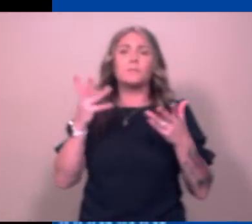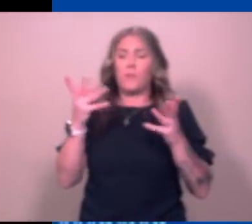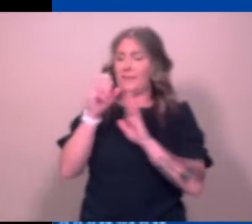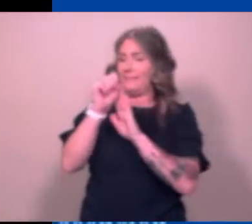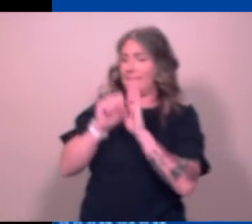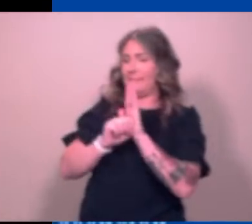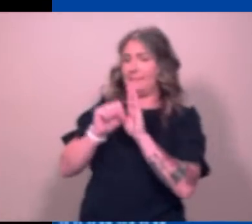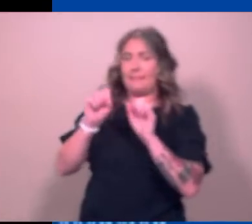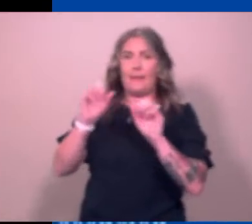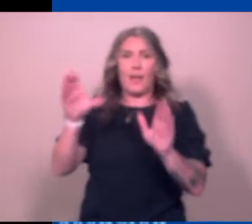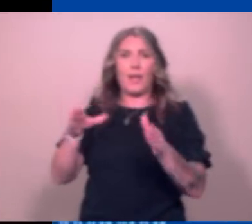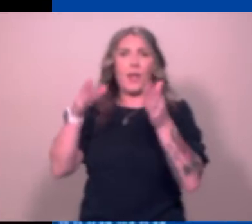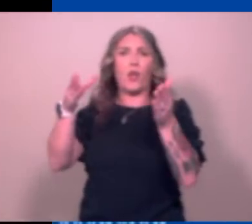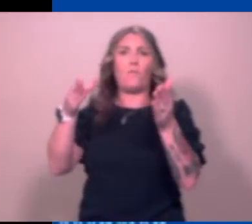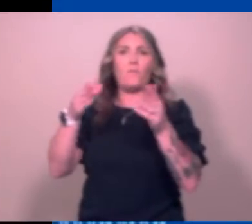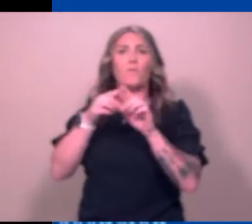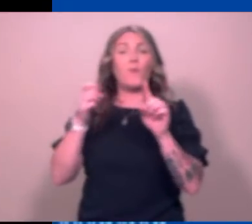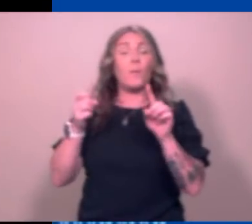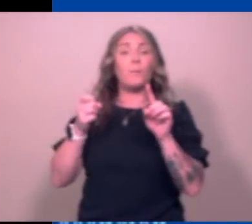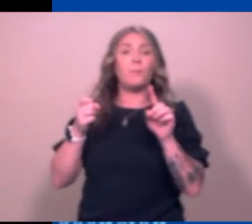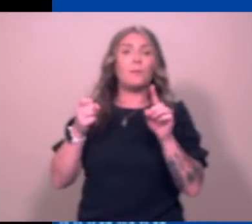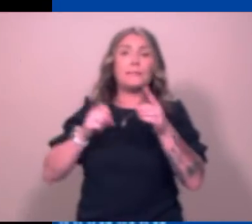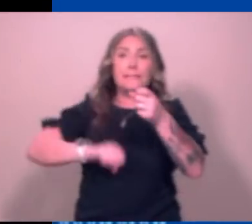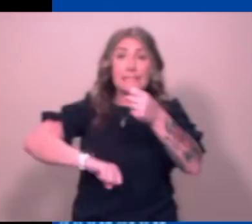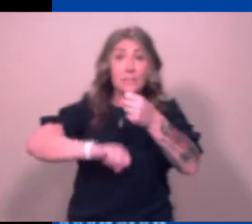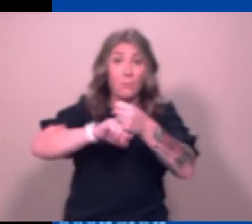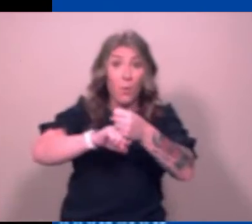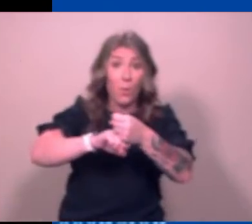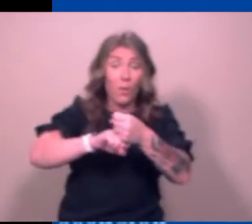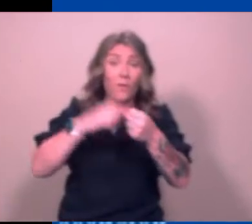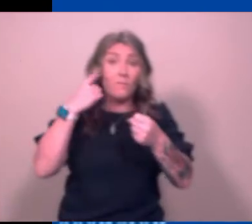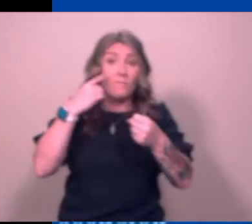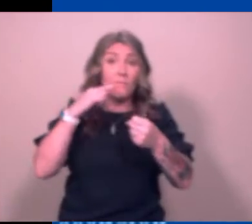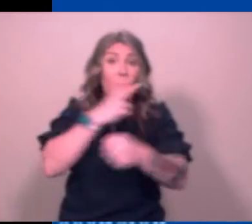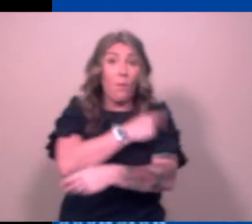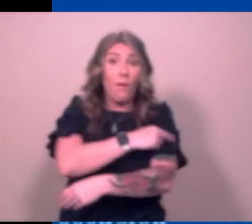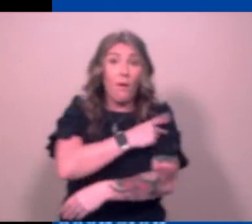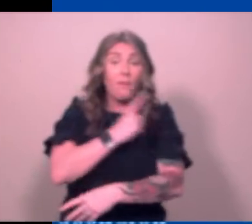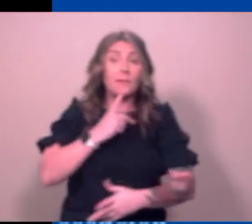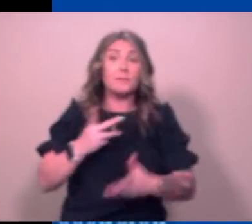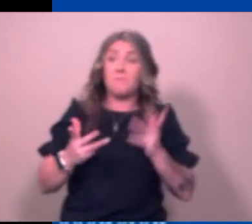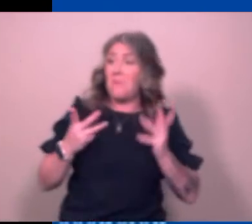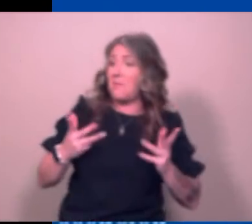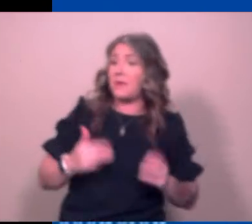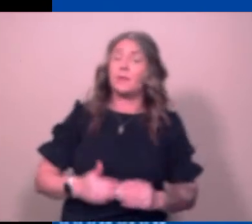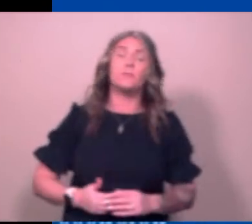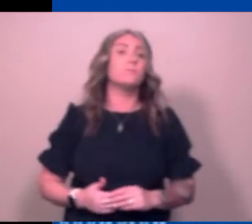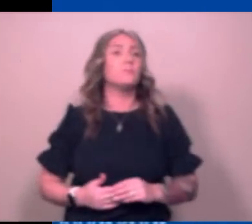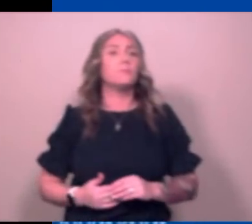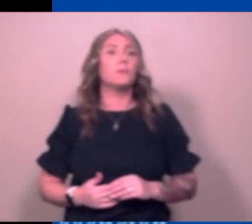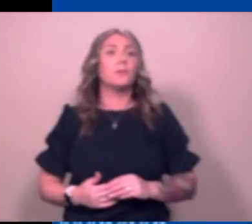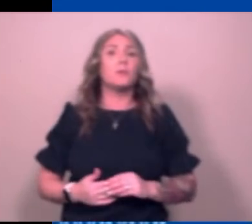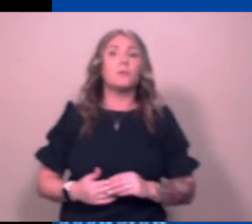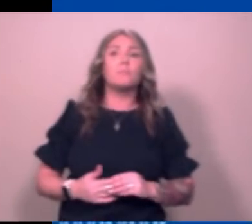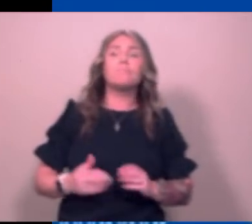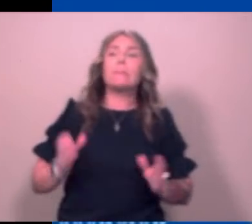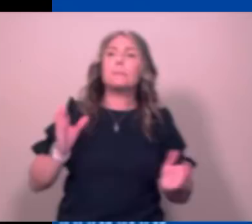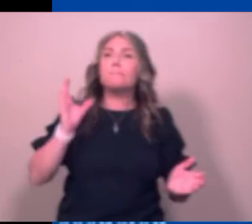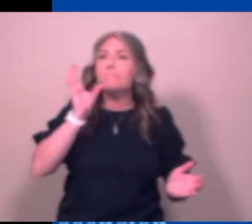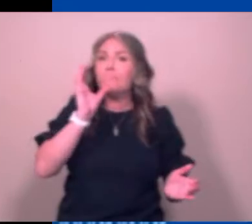could offer from support to the hospitals. And that could be potentially trying to seek